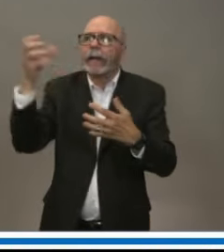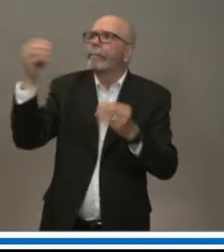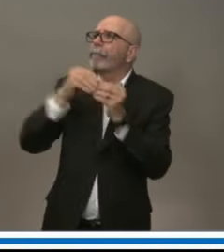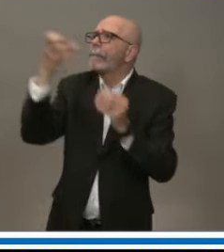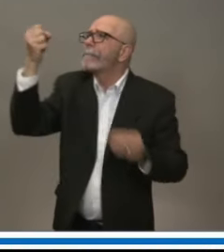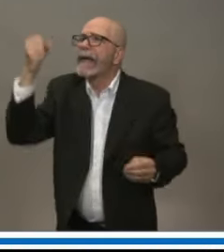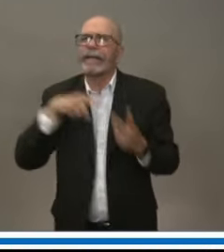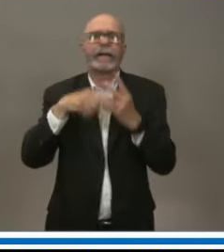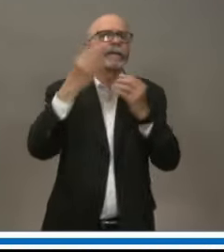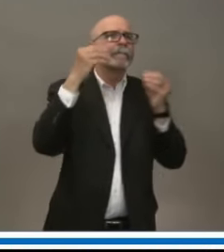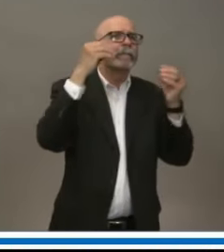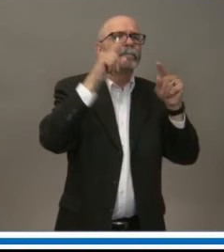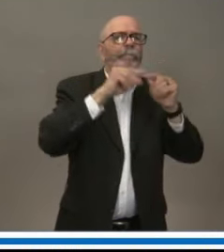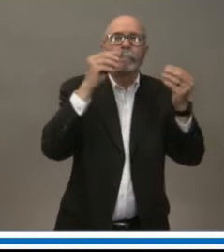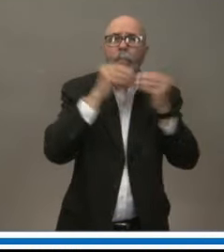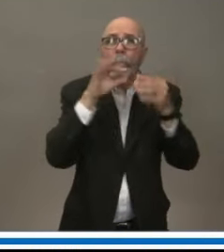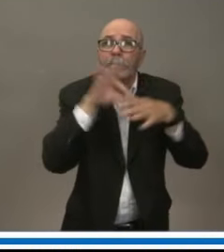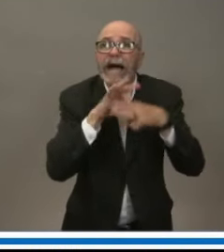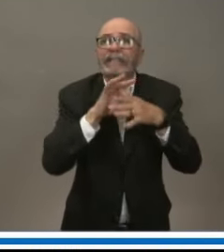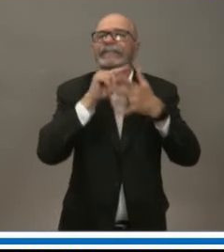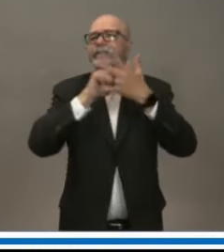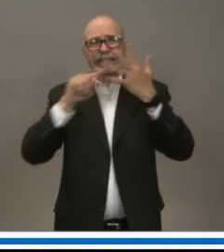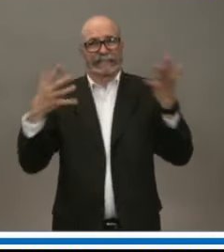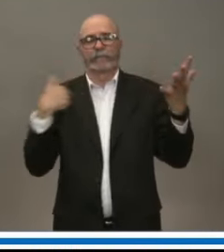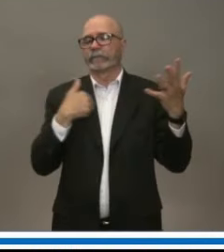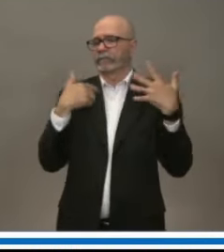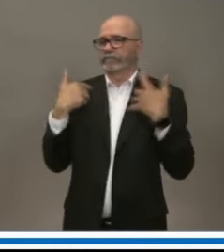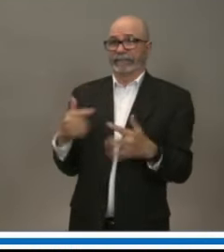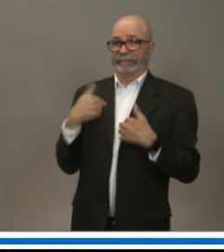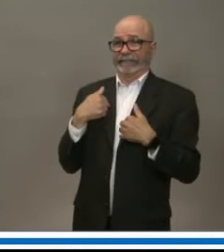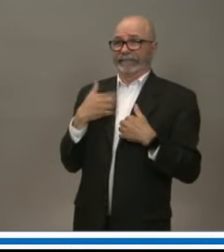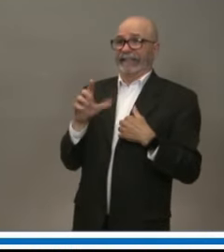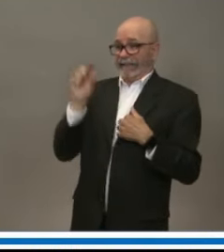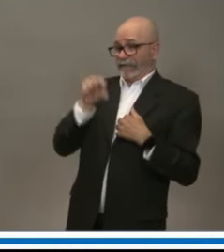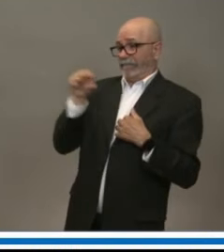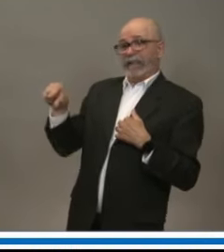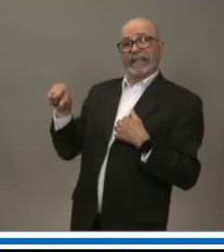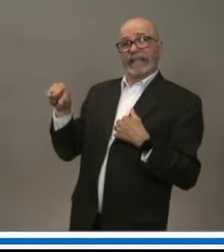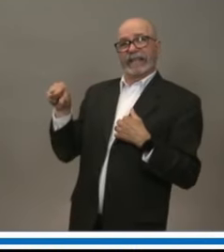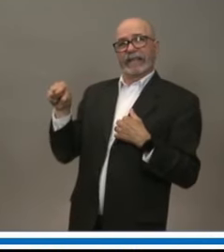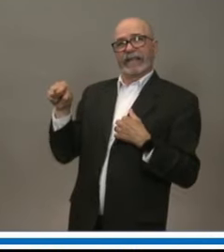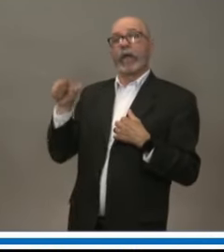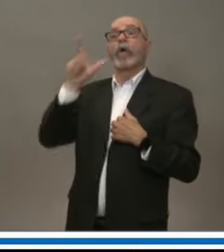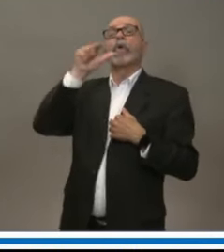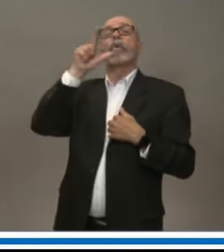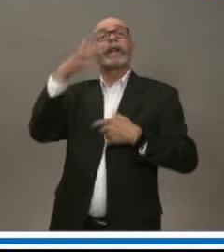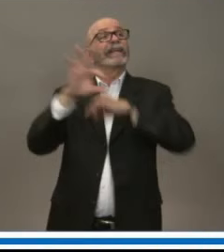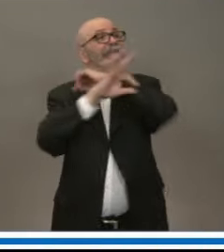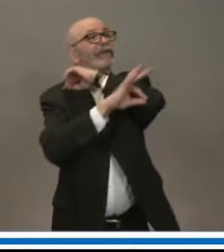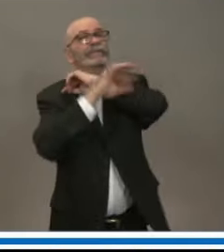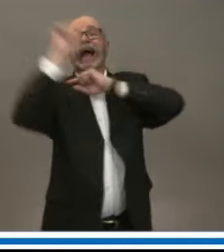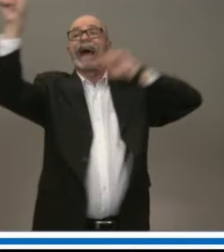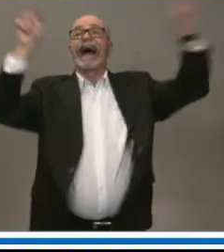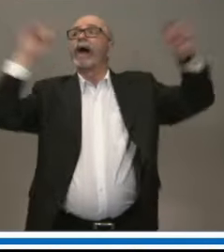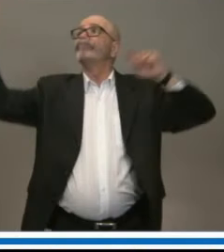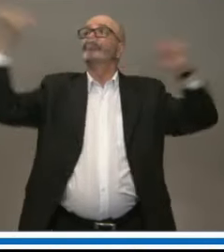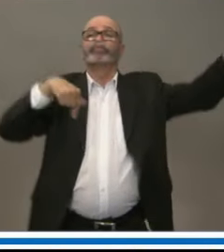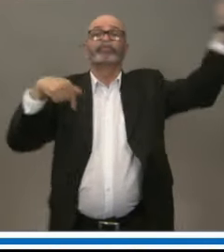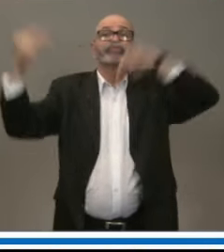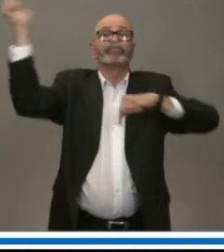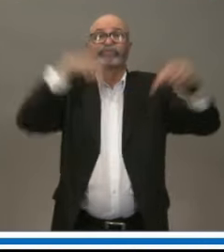time, the national government, has announced temporary foreign workers will be coming into the country. We as a province will